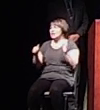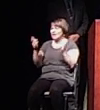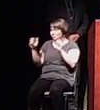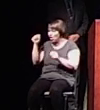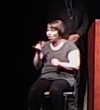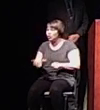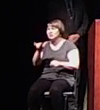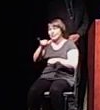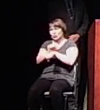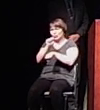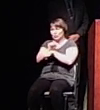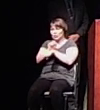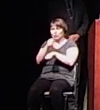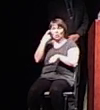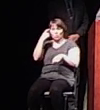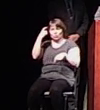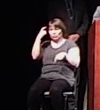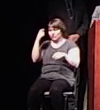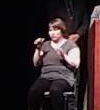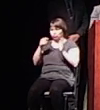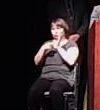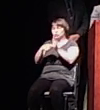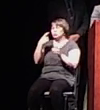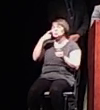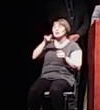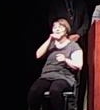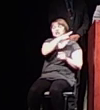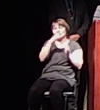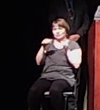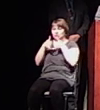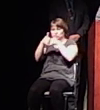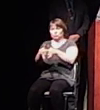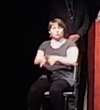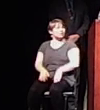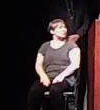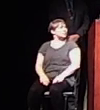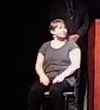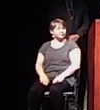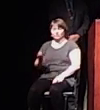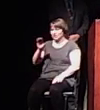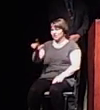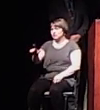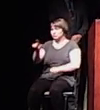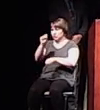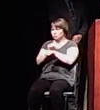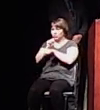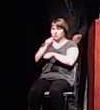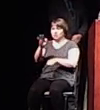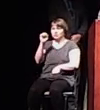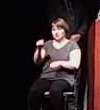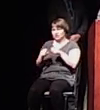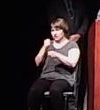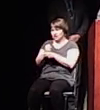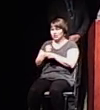work exemplifies the recognition of this distinguished award. The Classified Employee of the Year